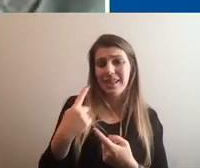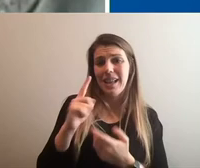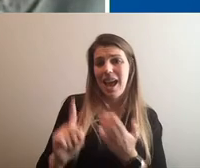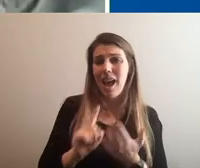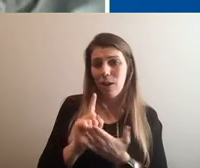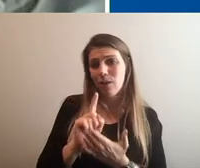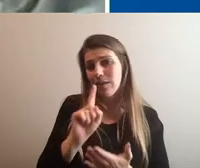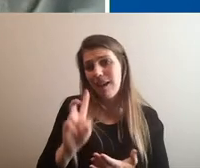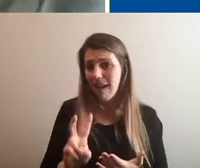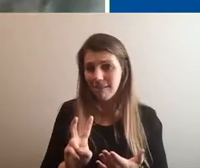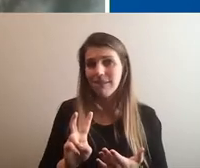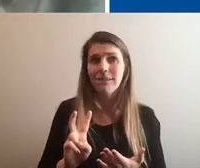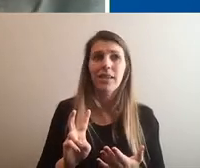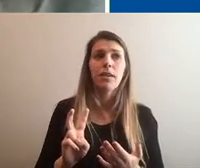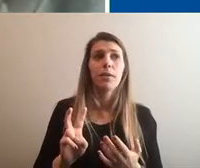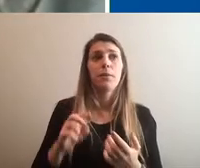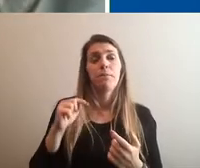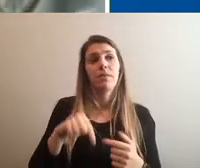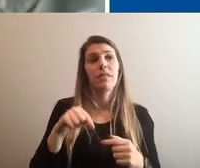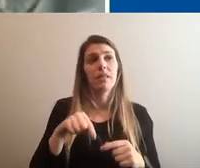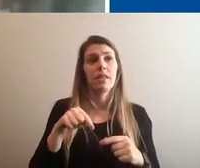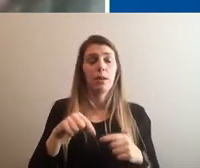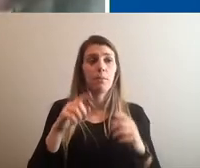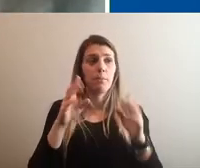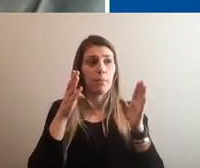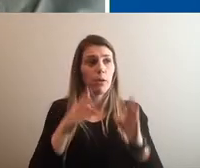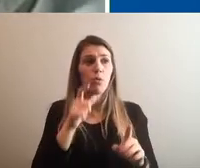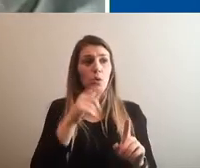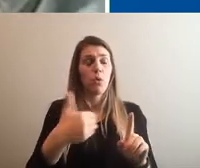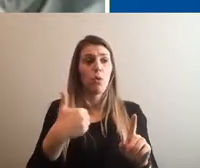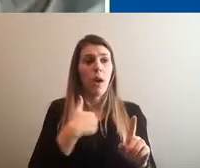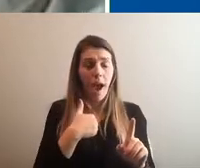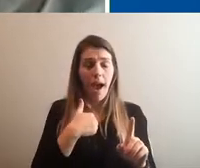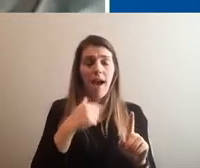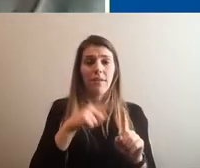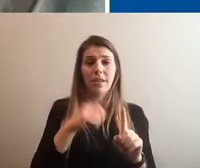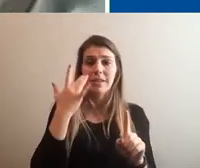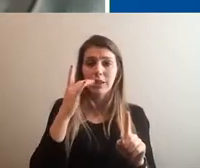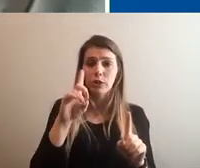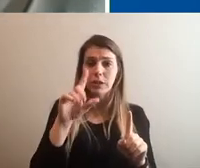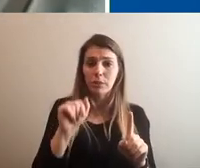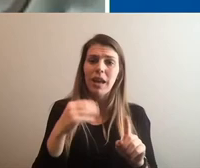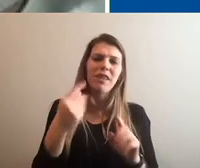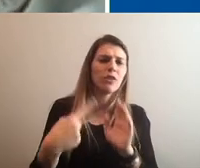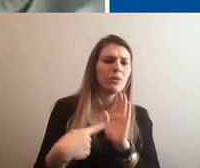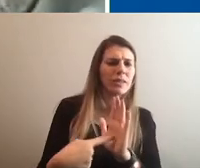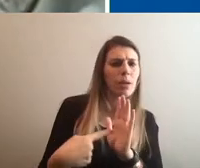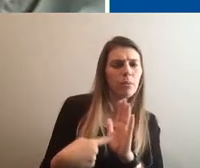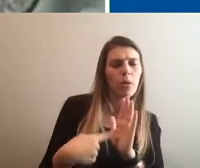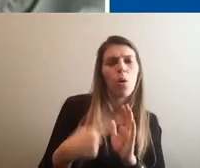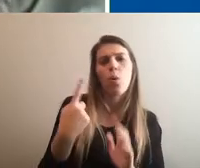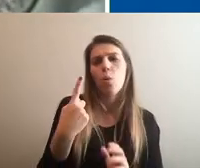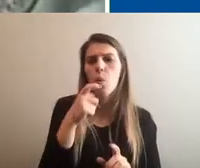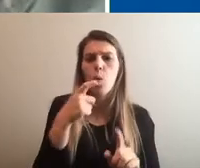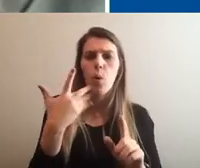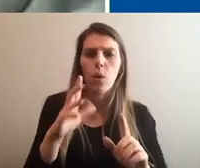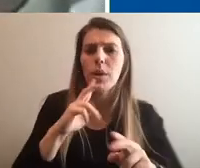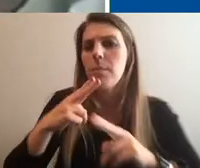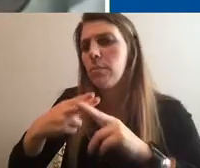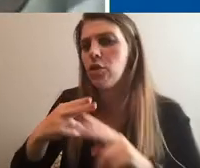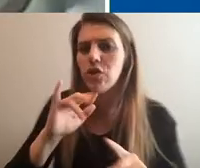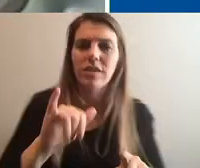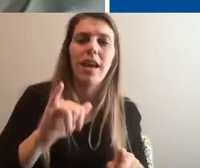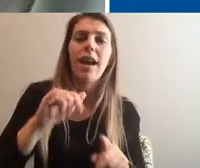half, the well-being of people with intellectual disabilities, I want to just give two examples, one of which has already been touched on earlier, which is